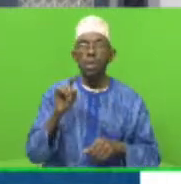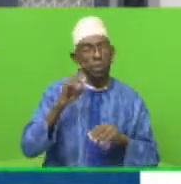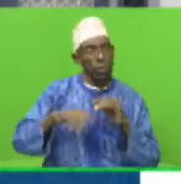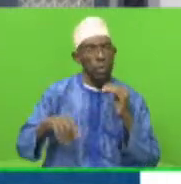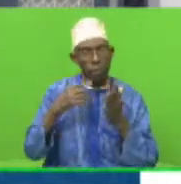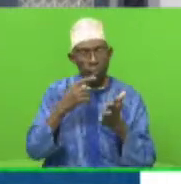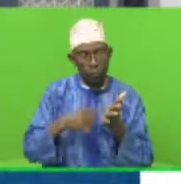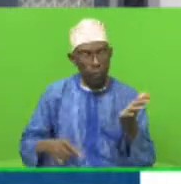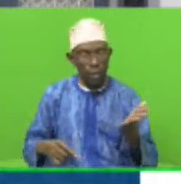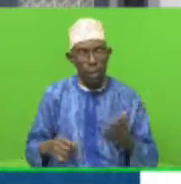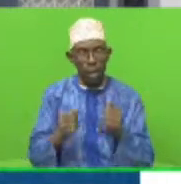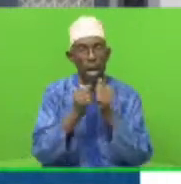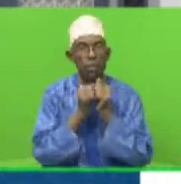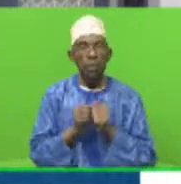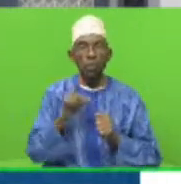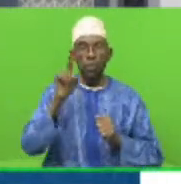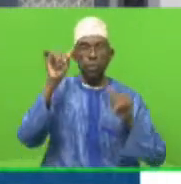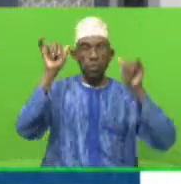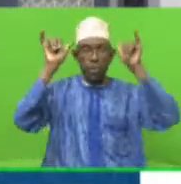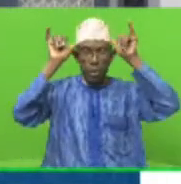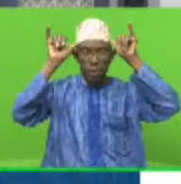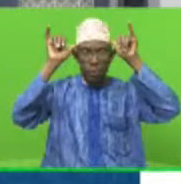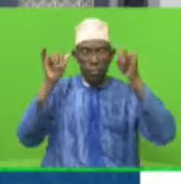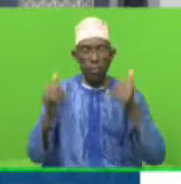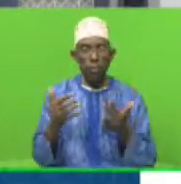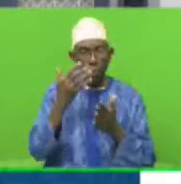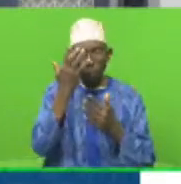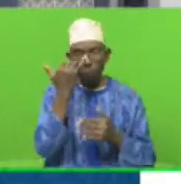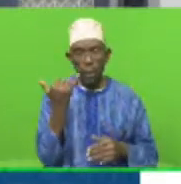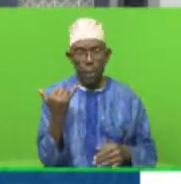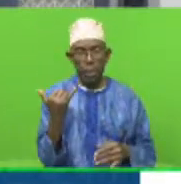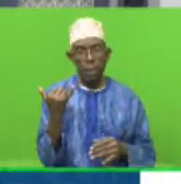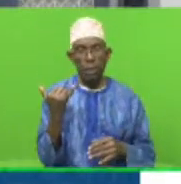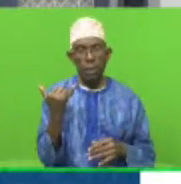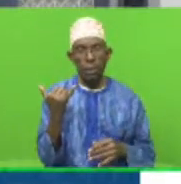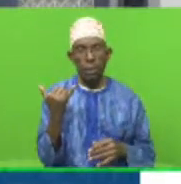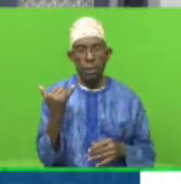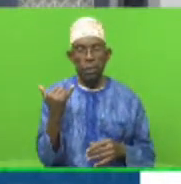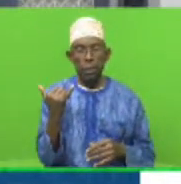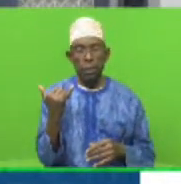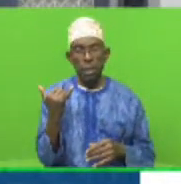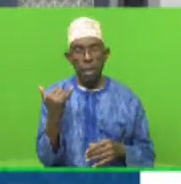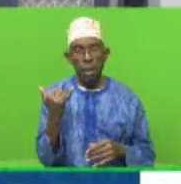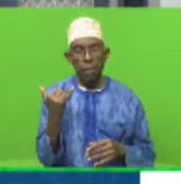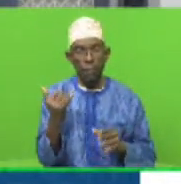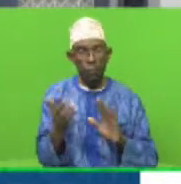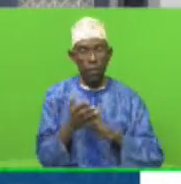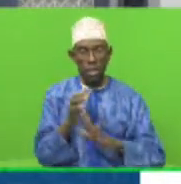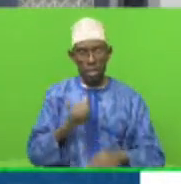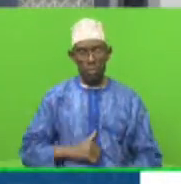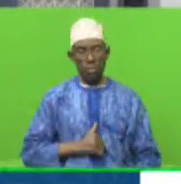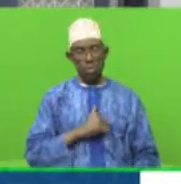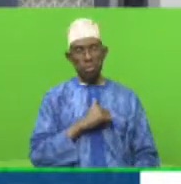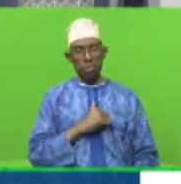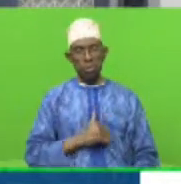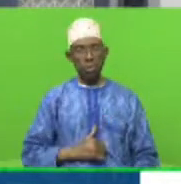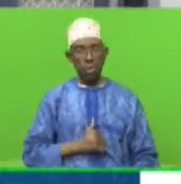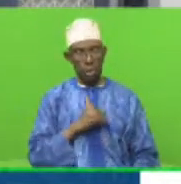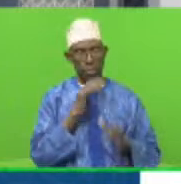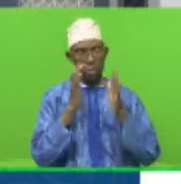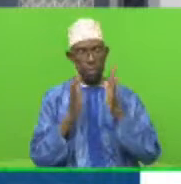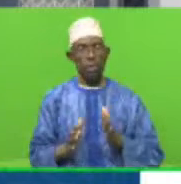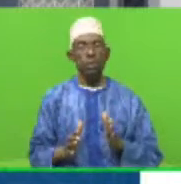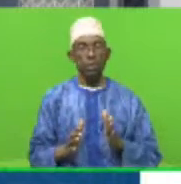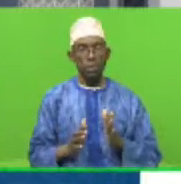you're worshipping alongside with Allah subhanahu wa ta'ala. Why? He says, because al-mutakabbir, the one who